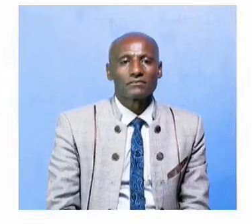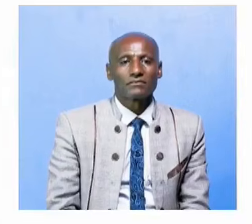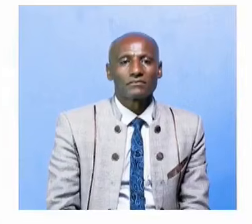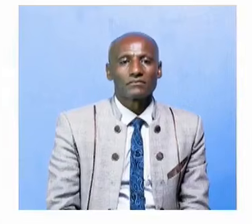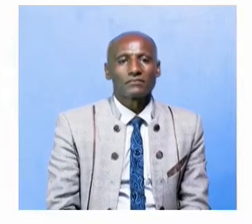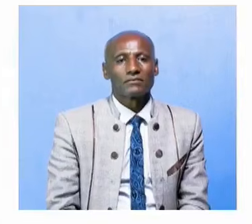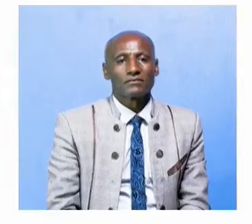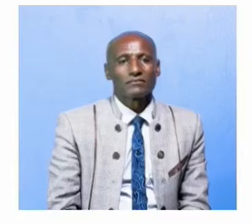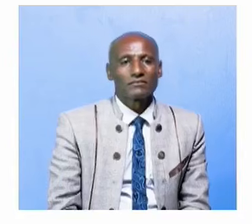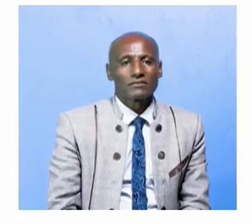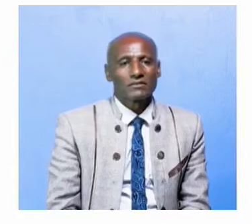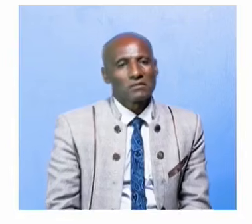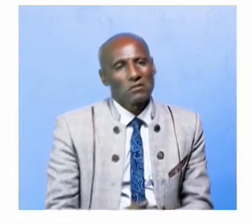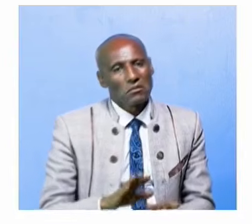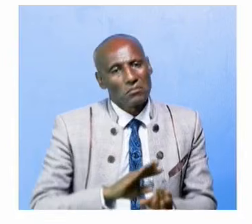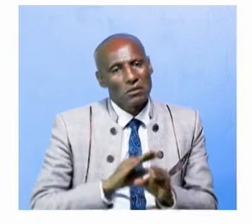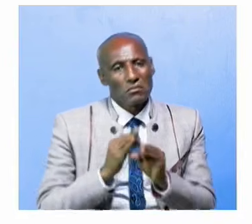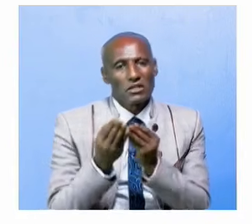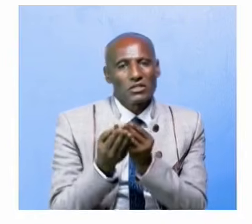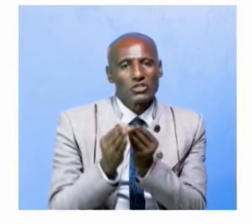It could be a situation.